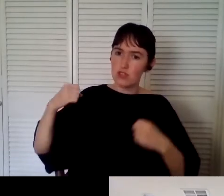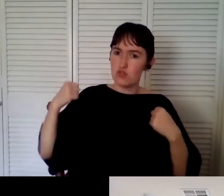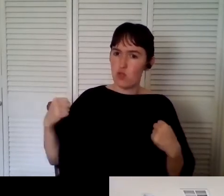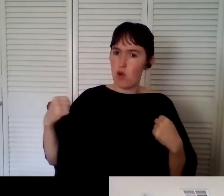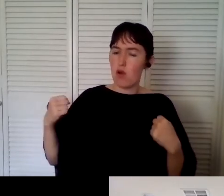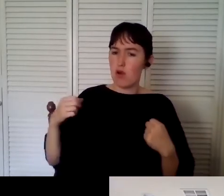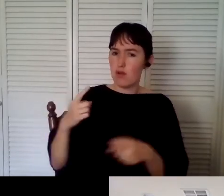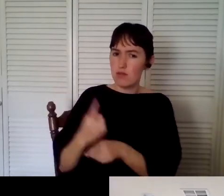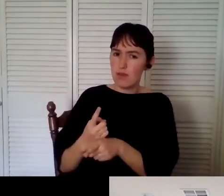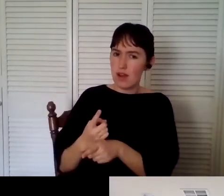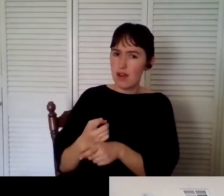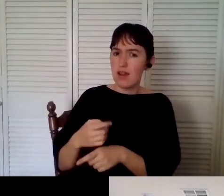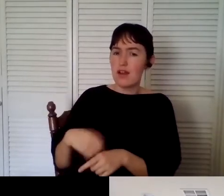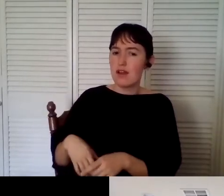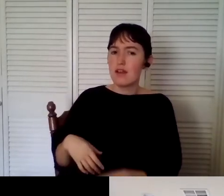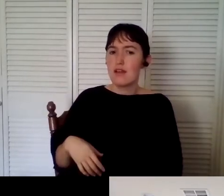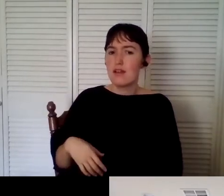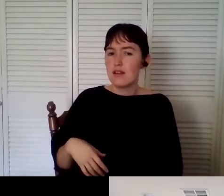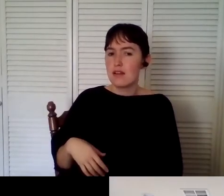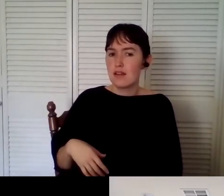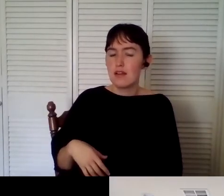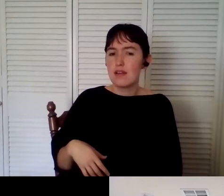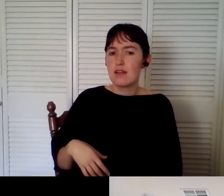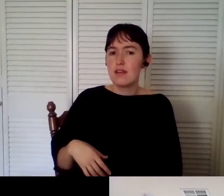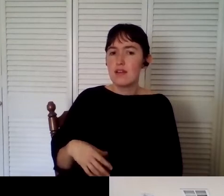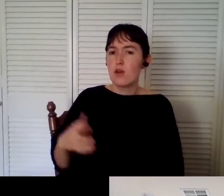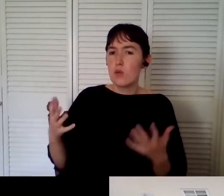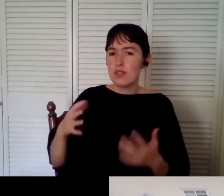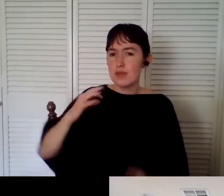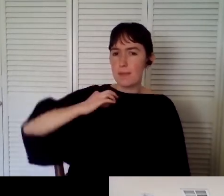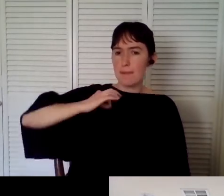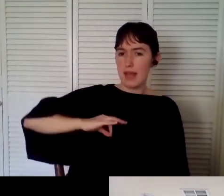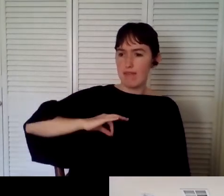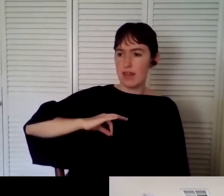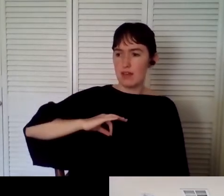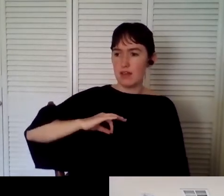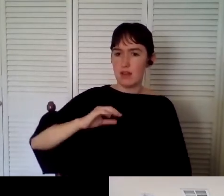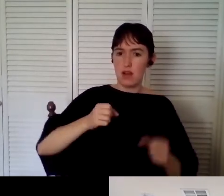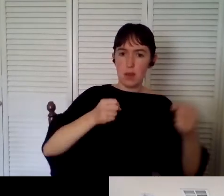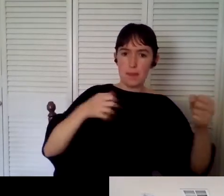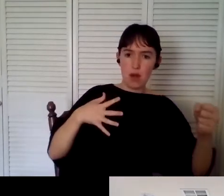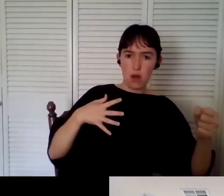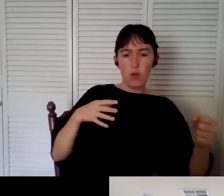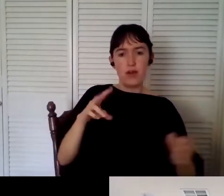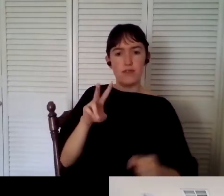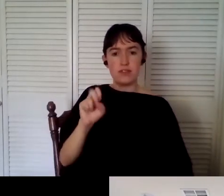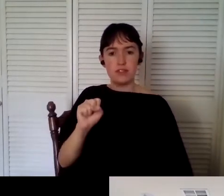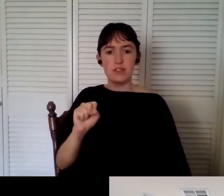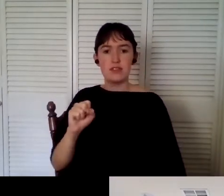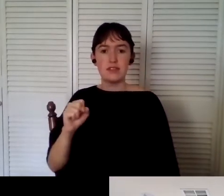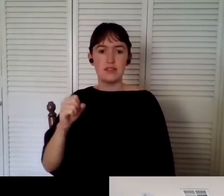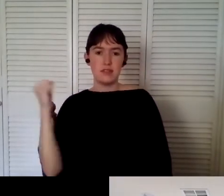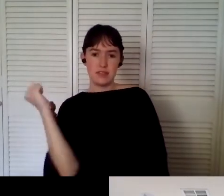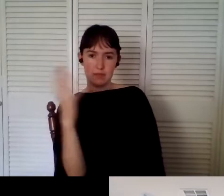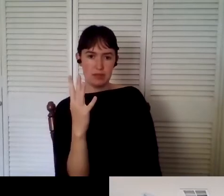loose, but you still have to be pretty strong. Like what's the benefit of a bow, and why do we all switch to bows and stop using this other thing that